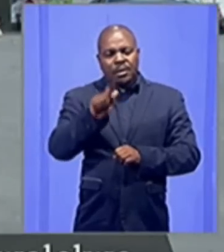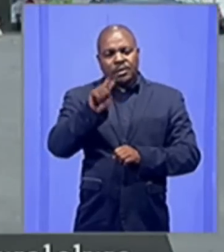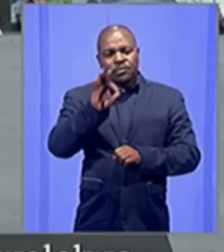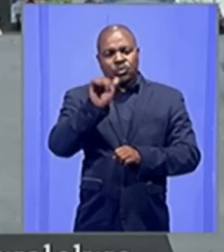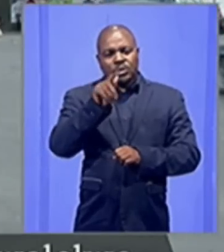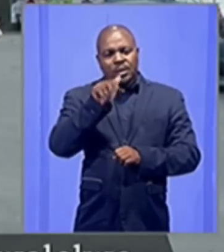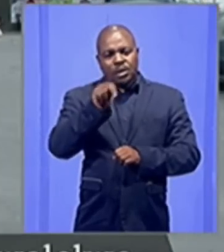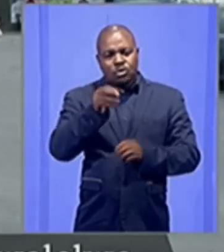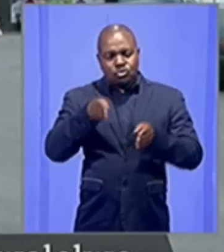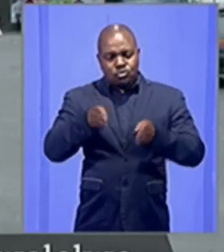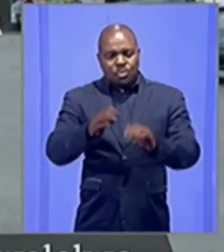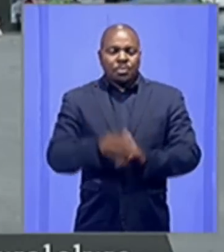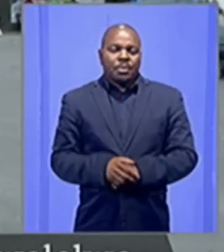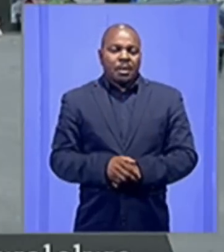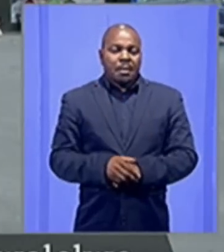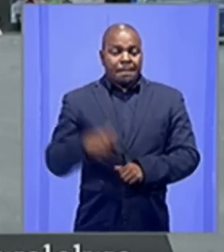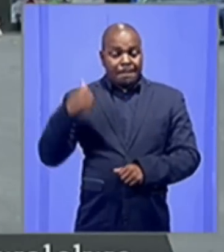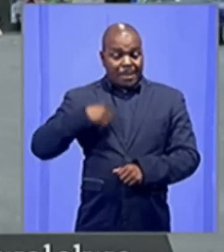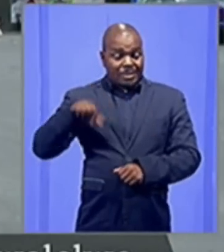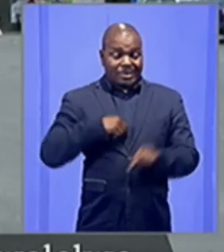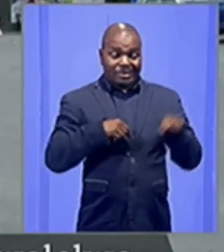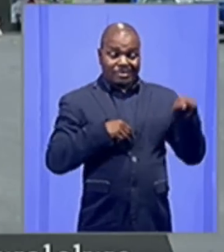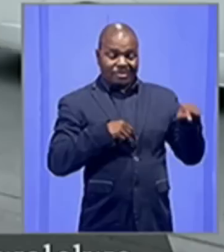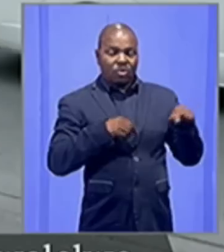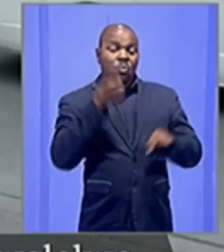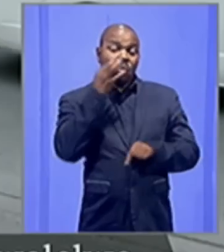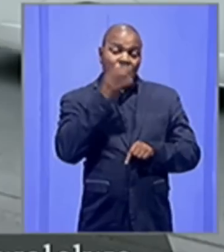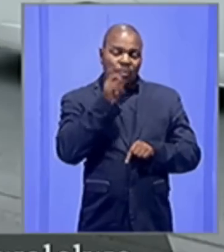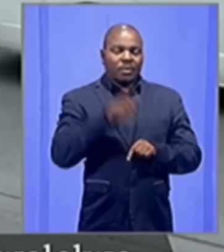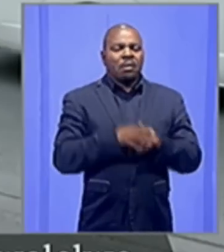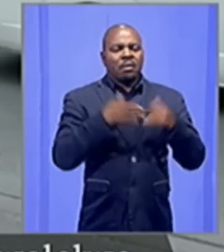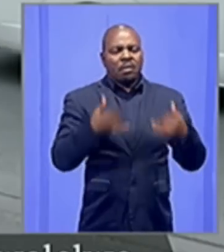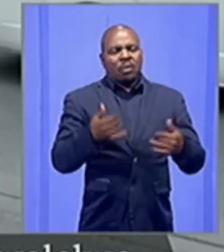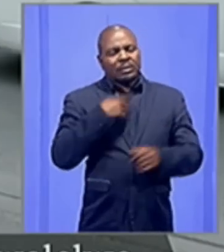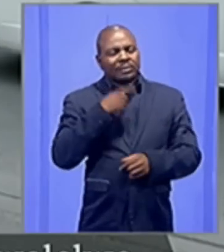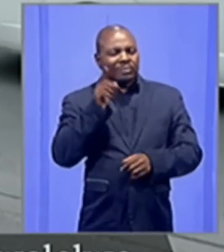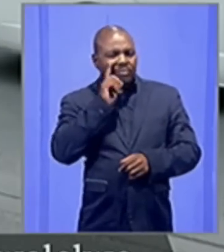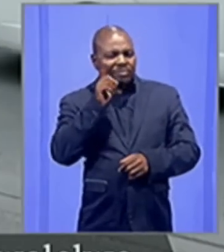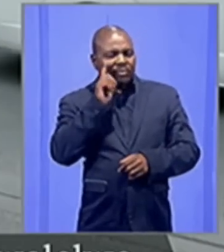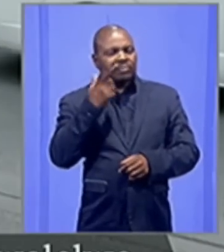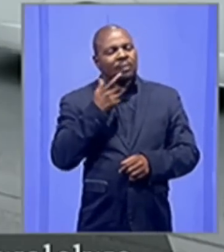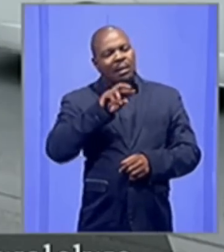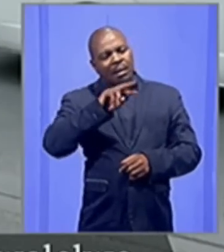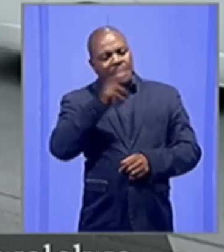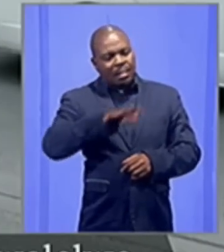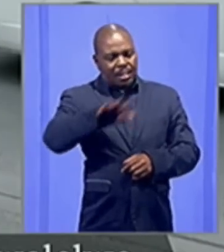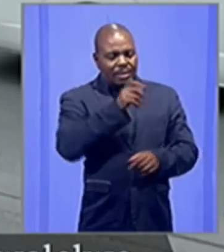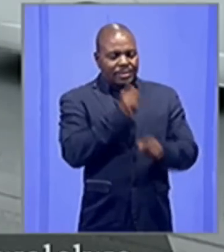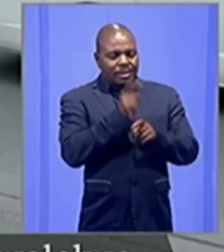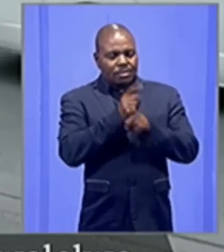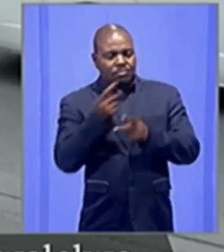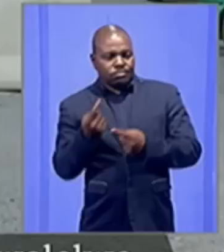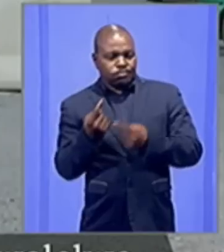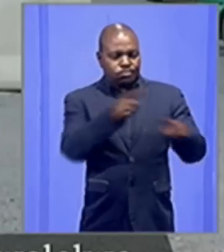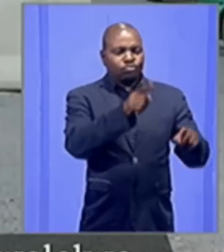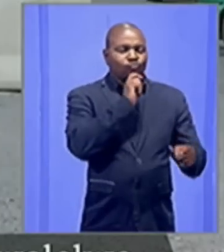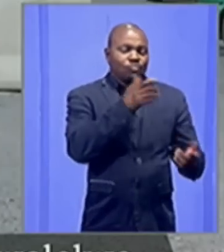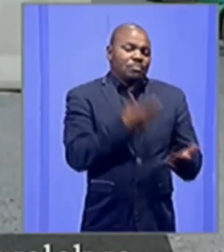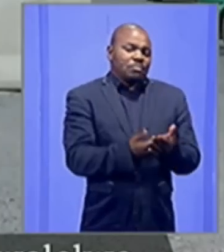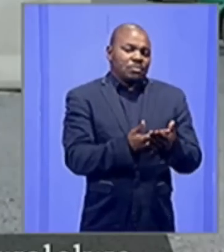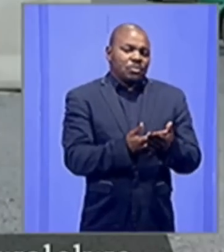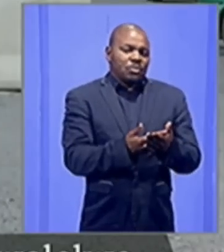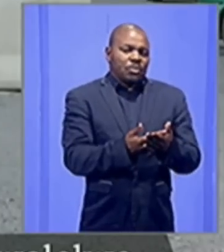le mothating ona, masepala wa Salt Lake o re o se o le motjheng wa ho fumana sebaka seo ditekesi di tla se sebedisa ka